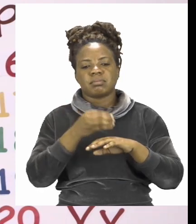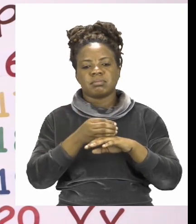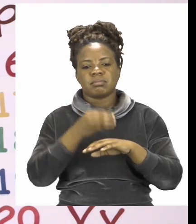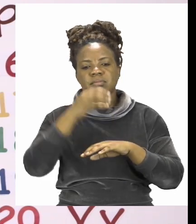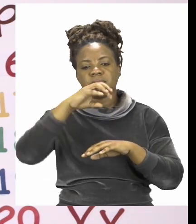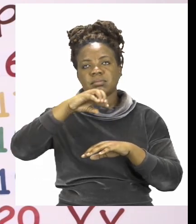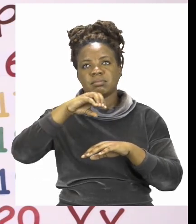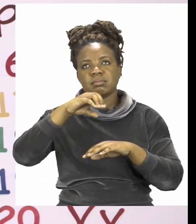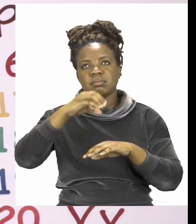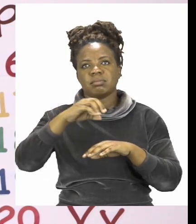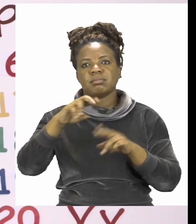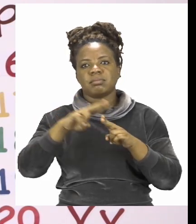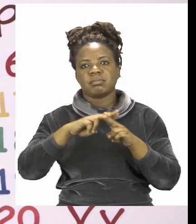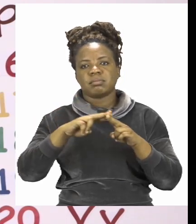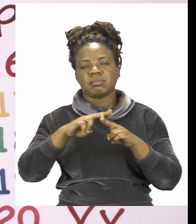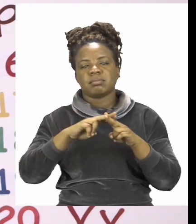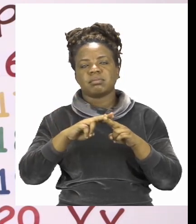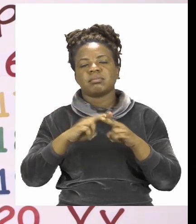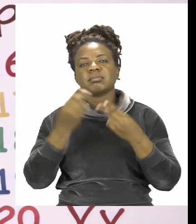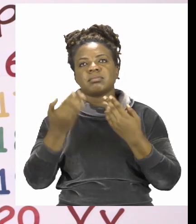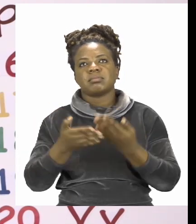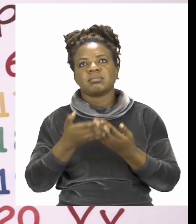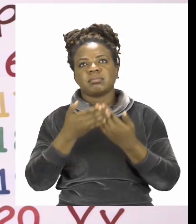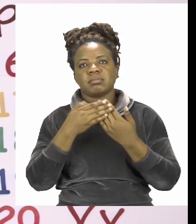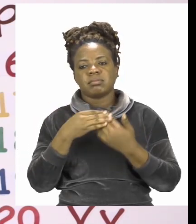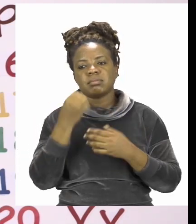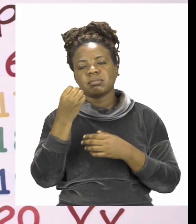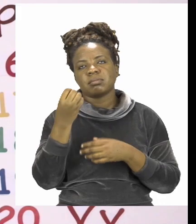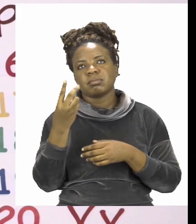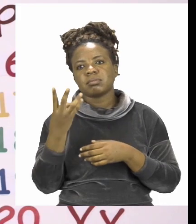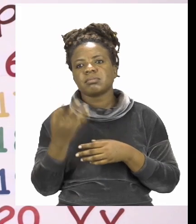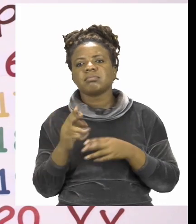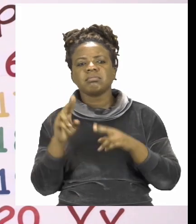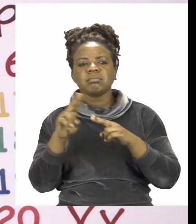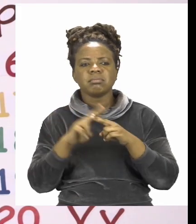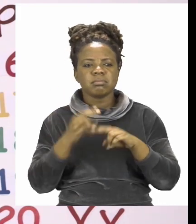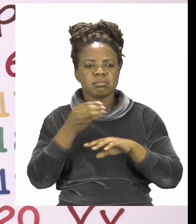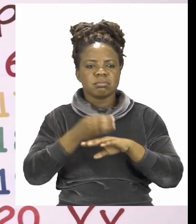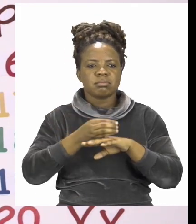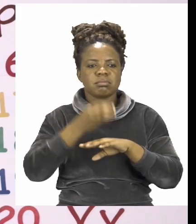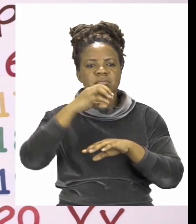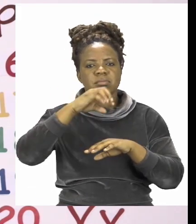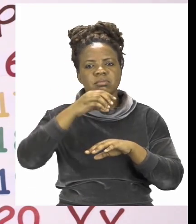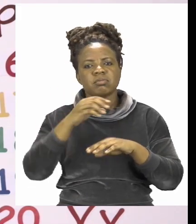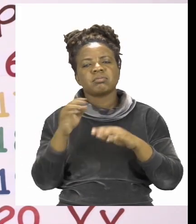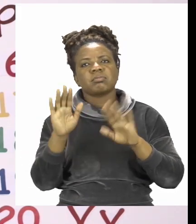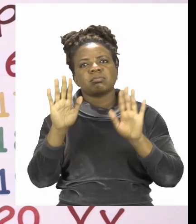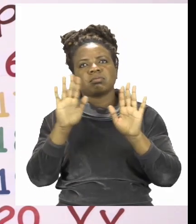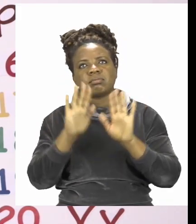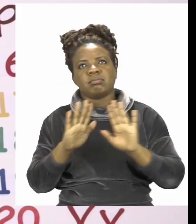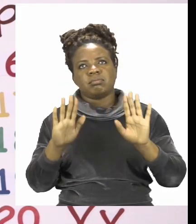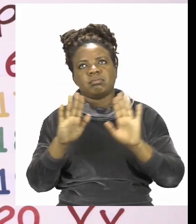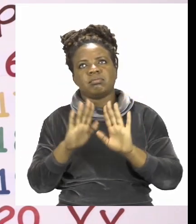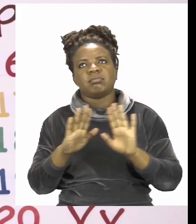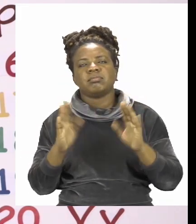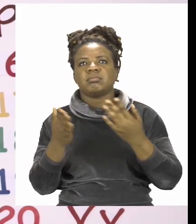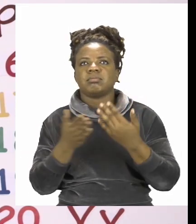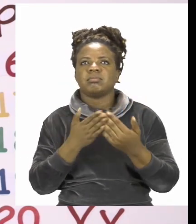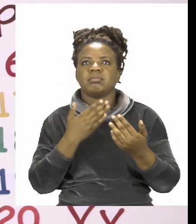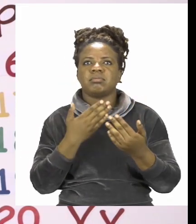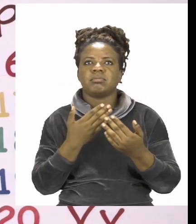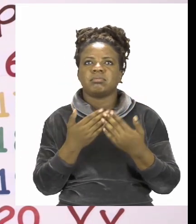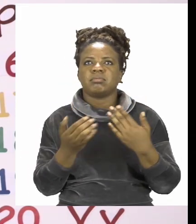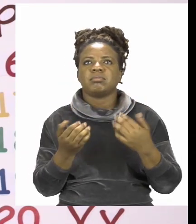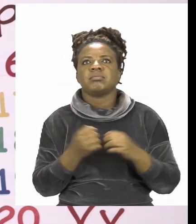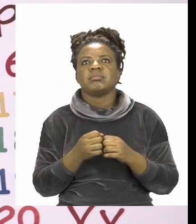tops. You can use stones, bottle tops, or even your colors for counters. So, I don't know how many counters I